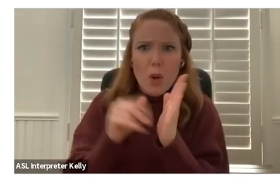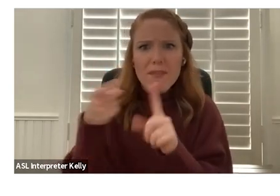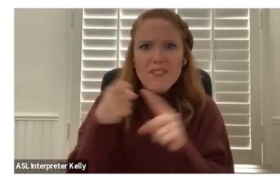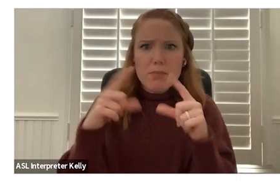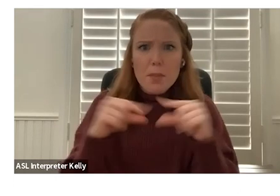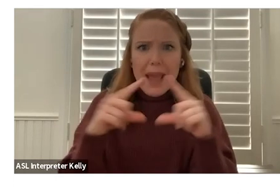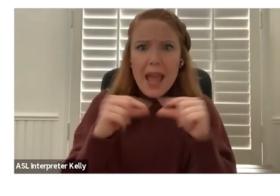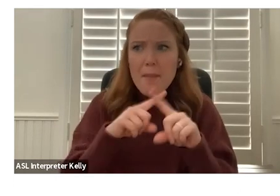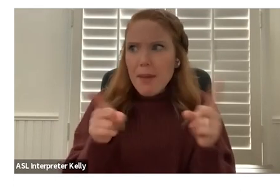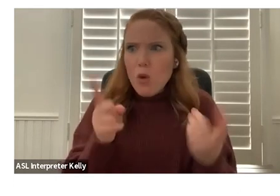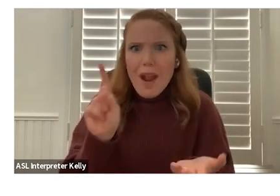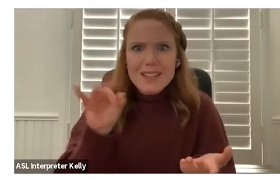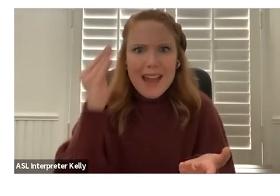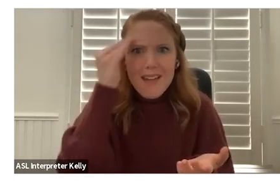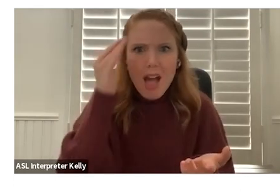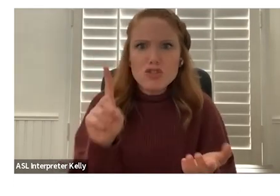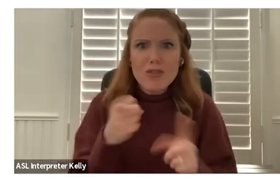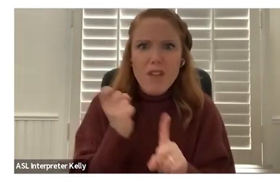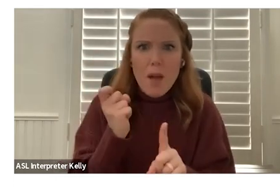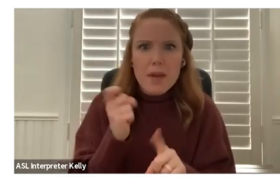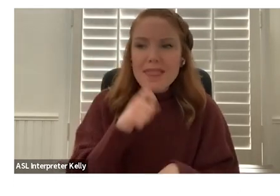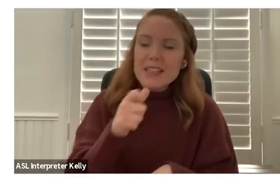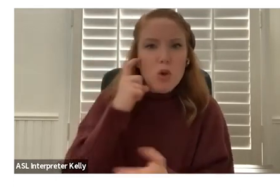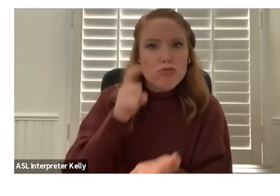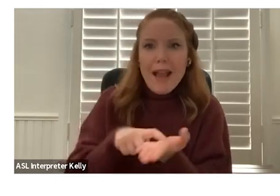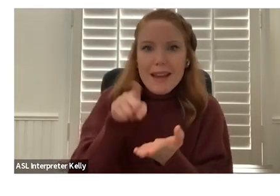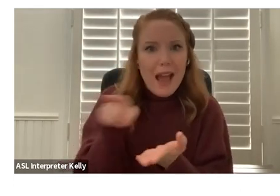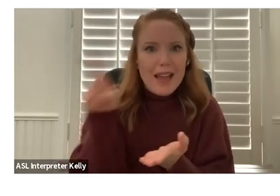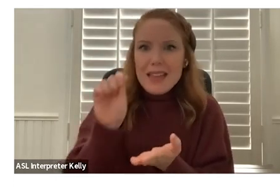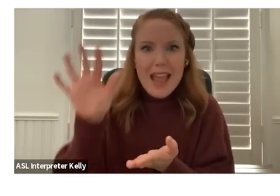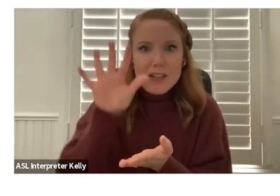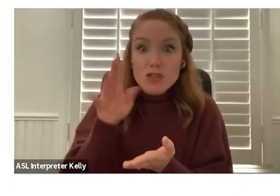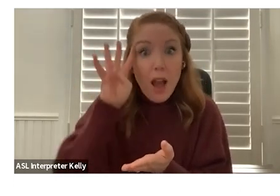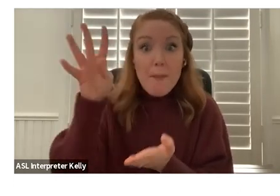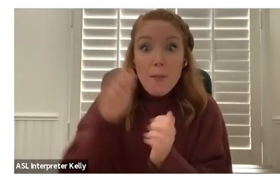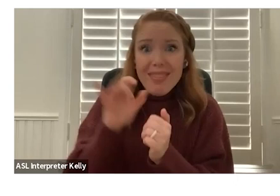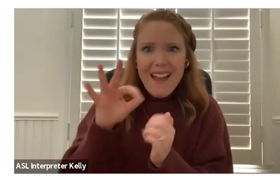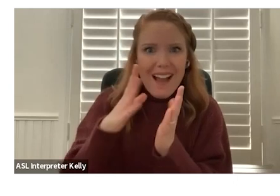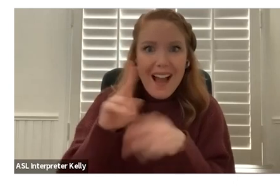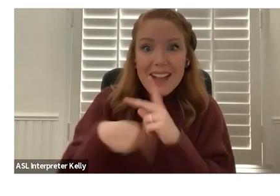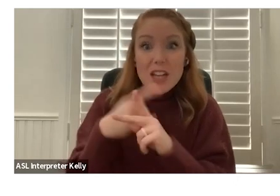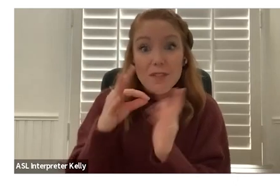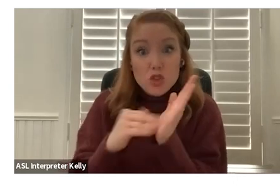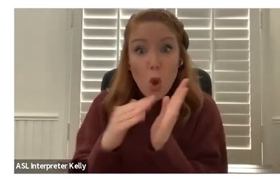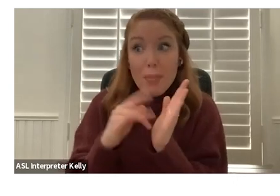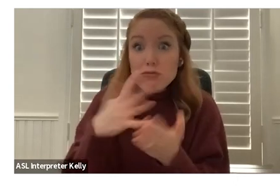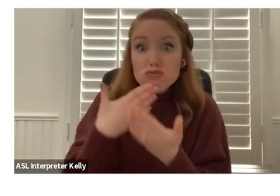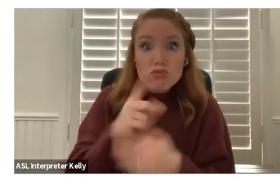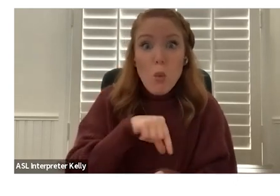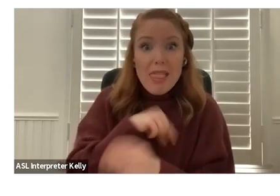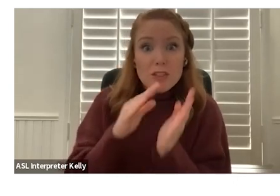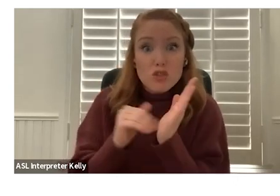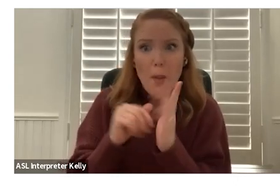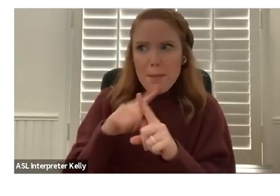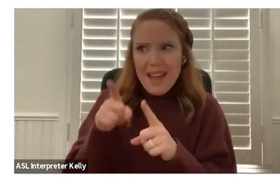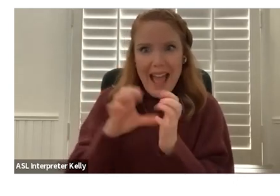to luxury or deserve it. And on the other hand, there's also this like double-sided aspect of it of, well, if you use this product,